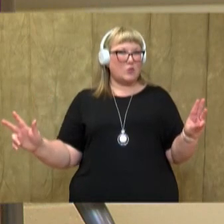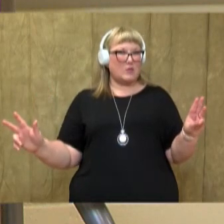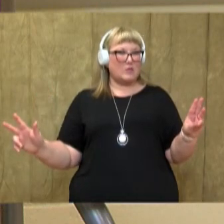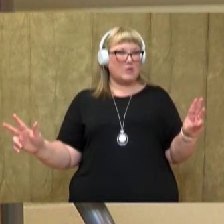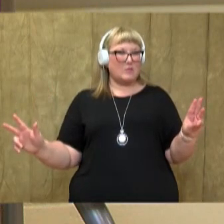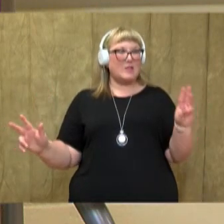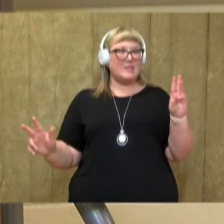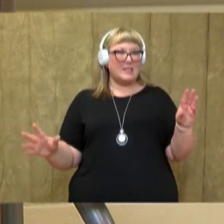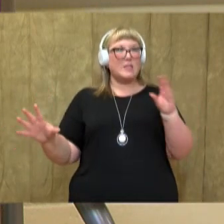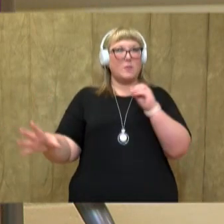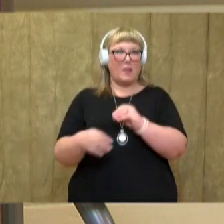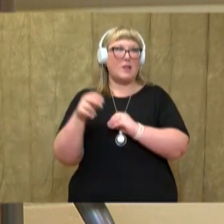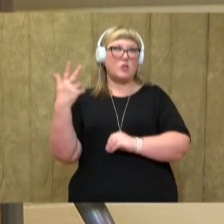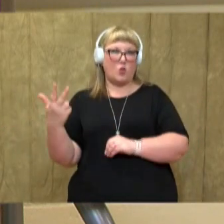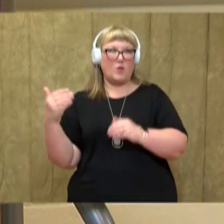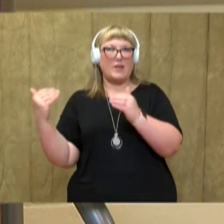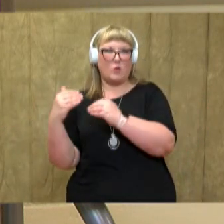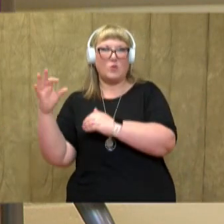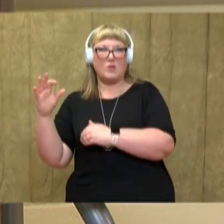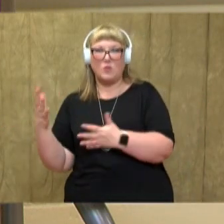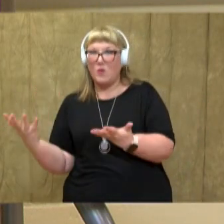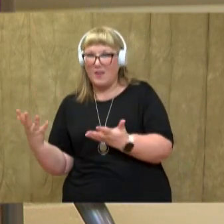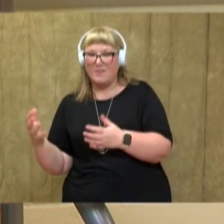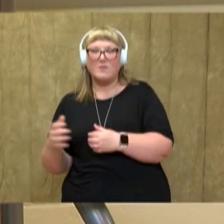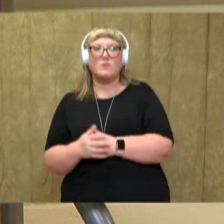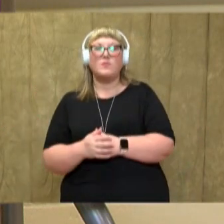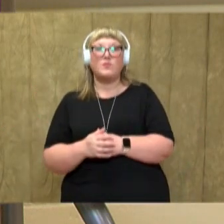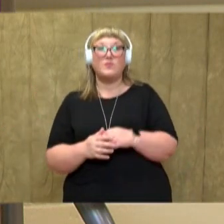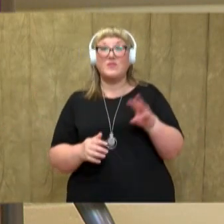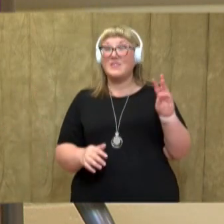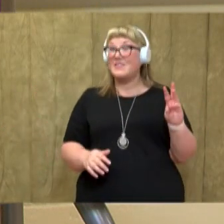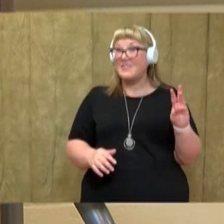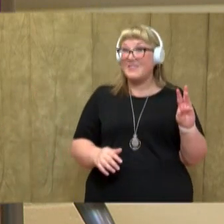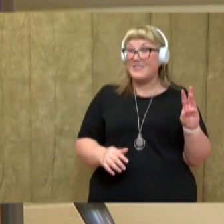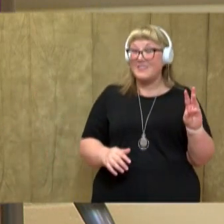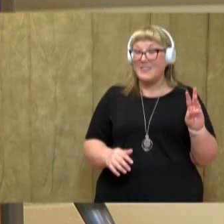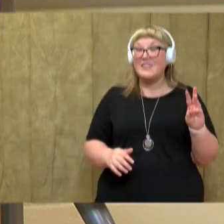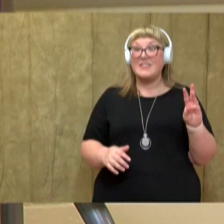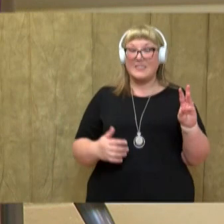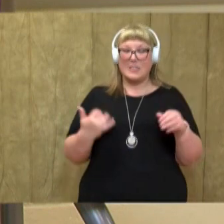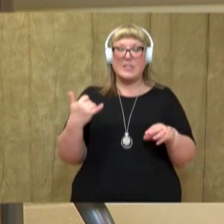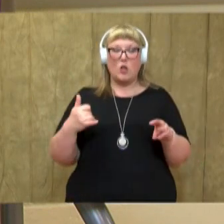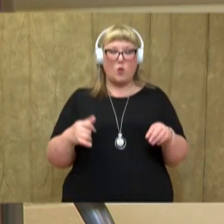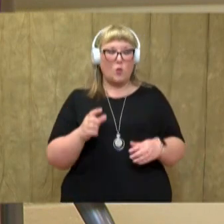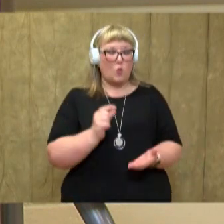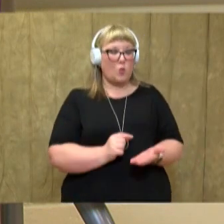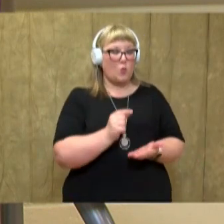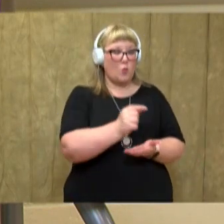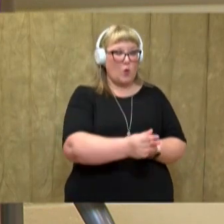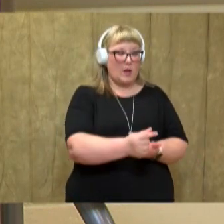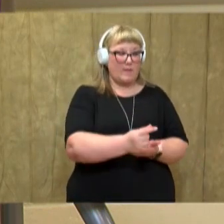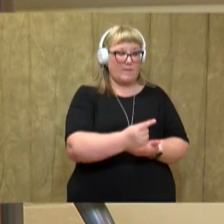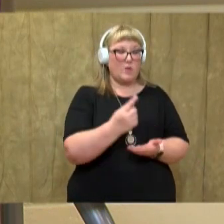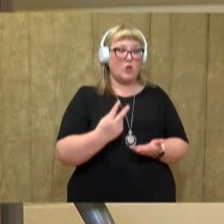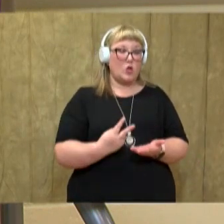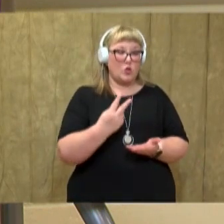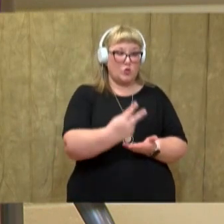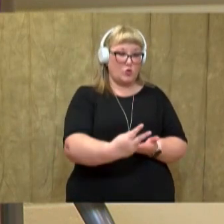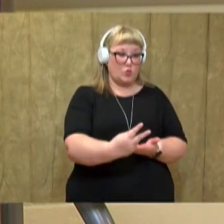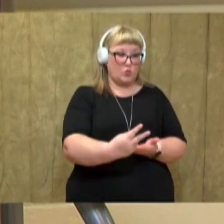equals 9. We're going to put 6 yellow cubes. 1,